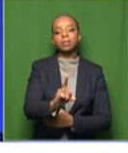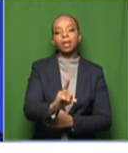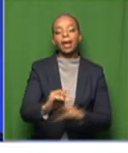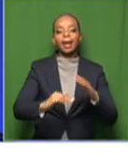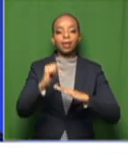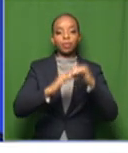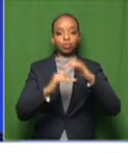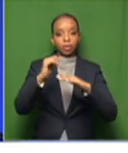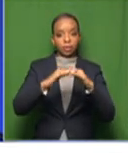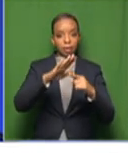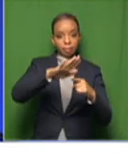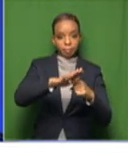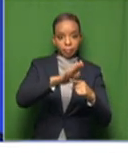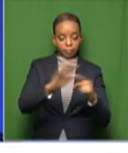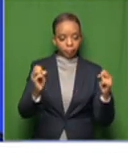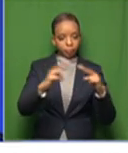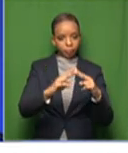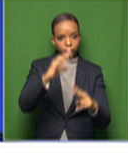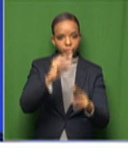infrastructure, which is about